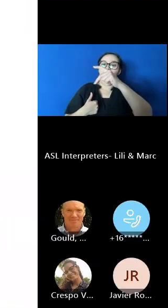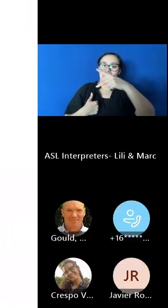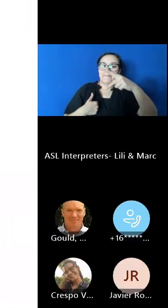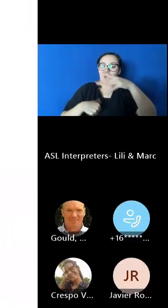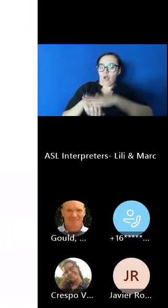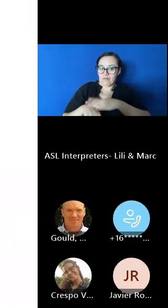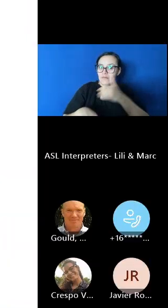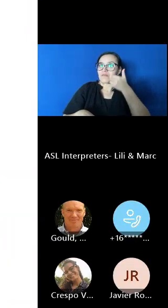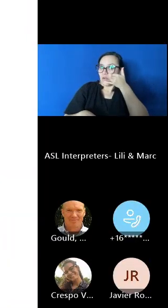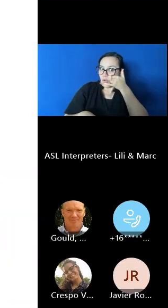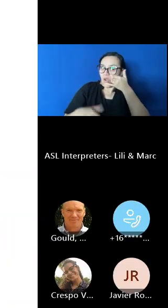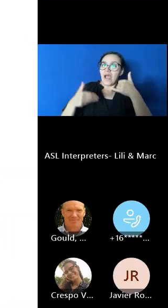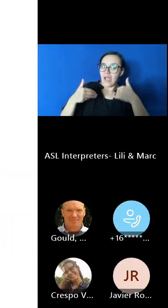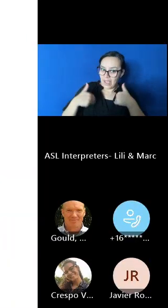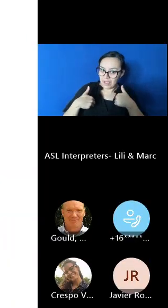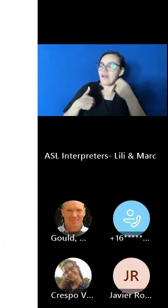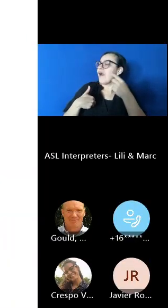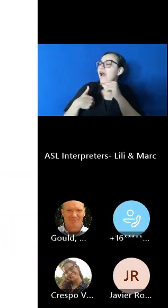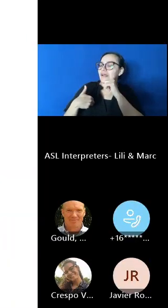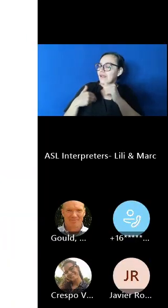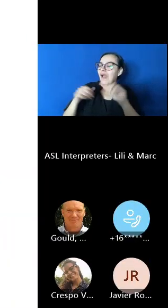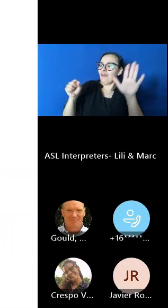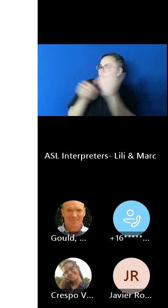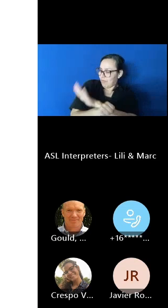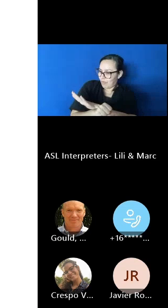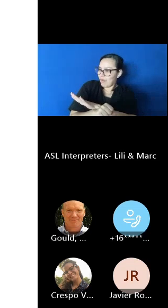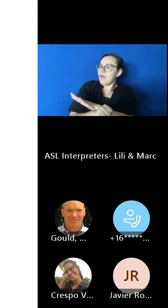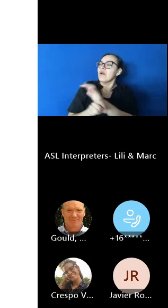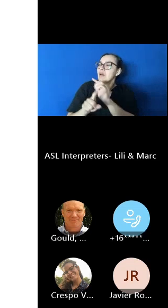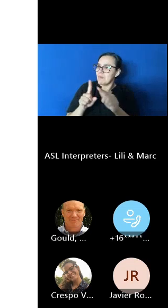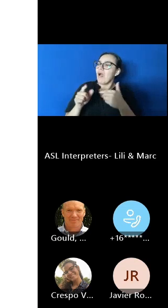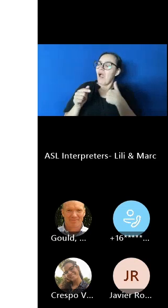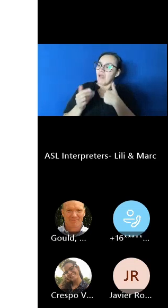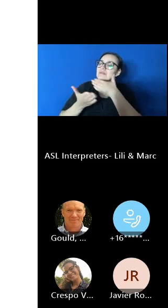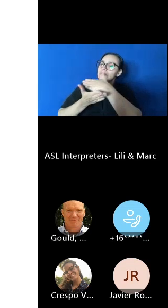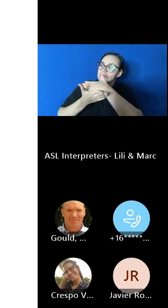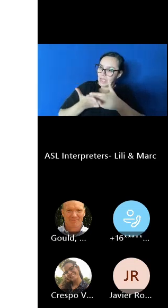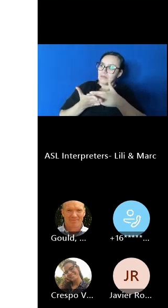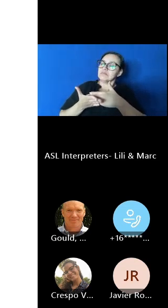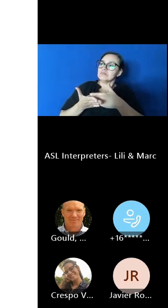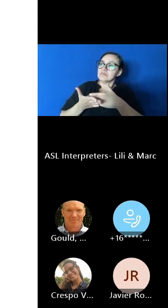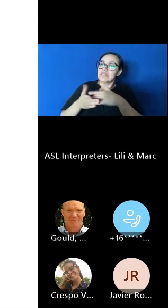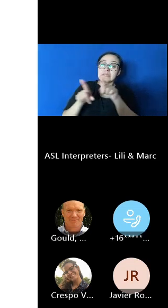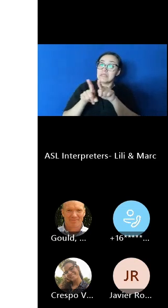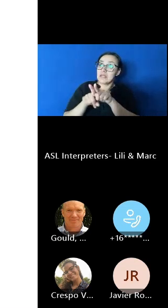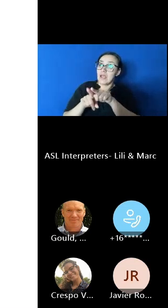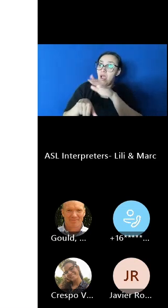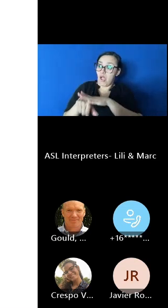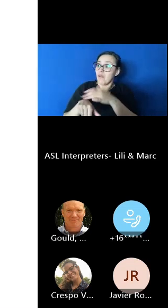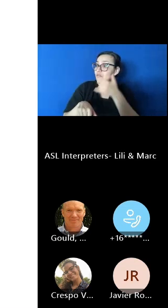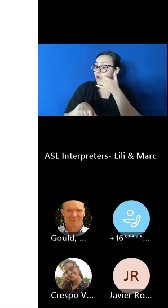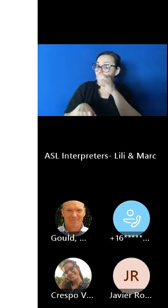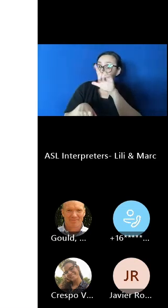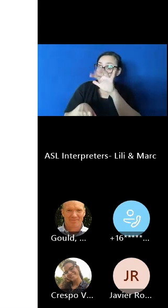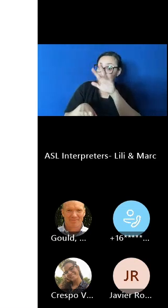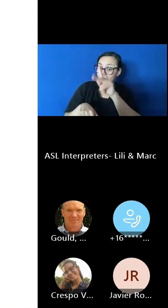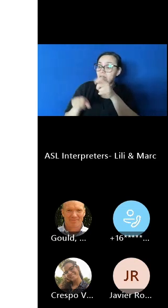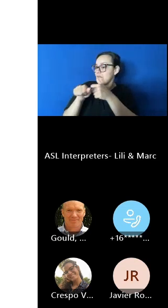in mobile, but the links that are up there, you can access. There's a link in your cell